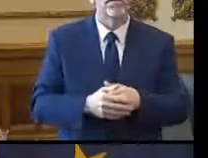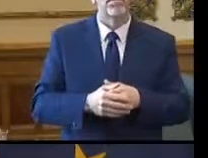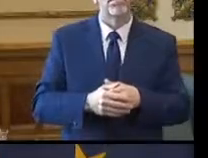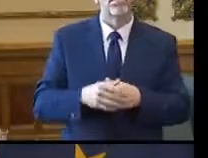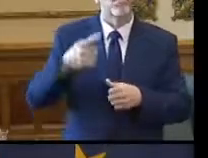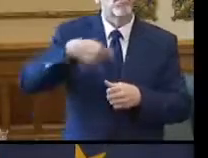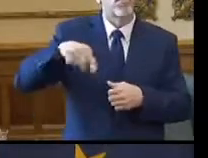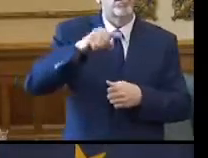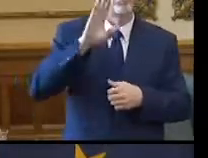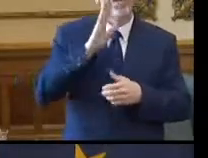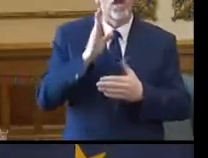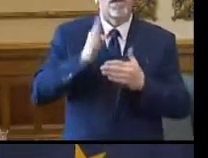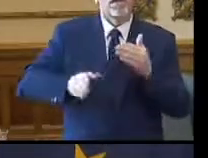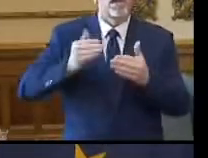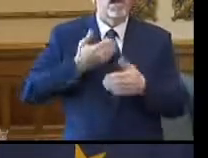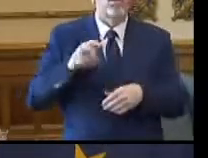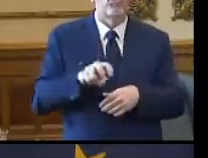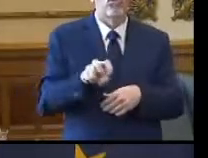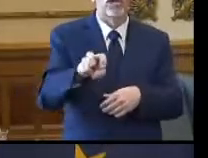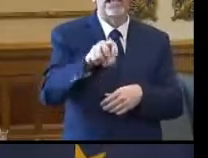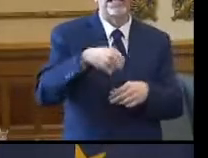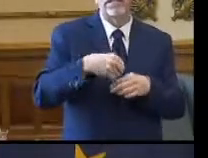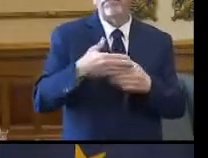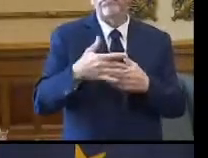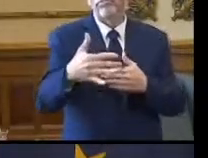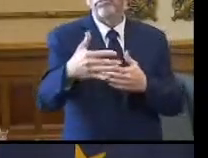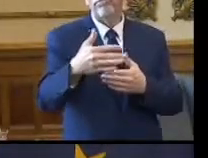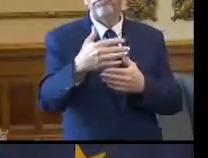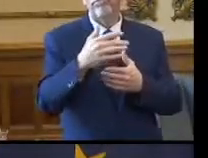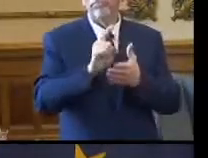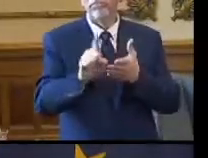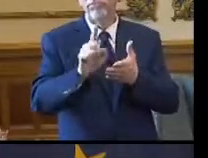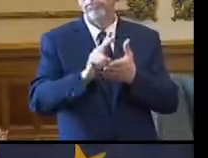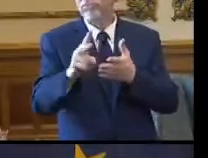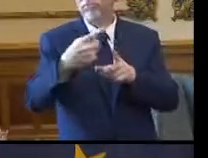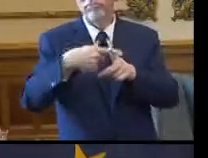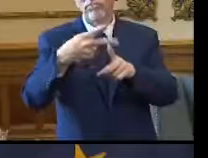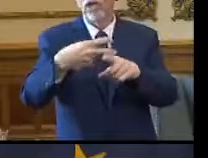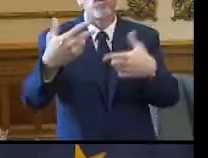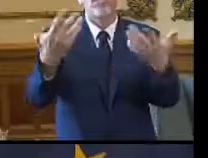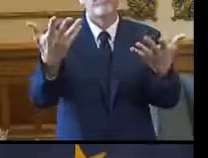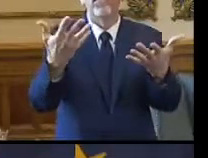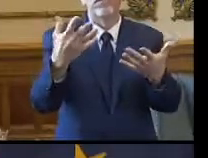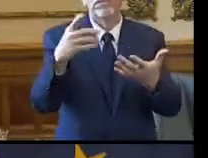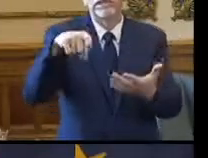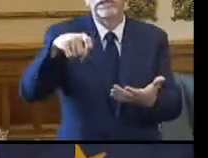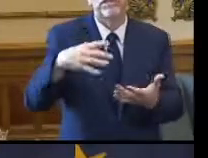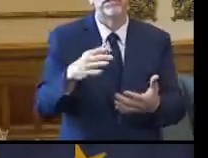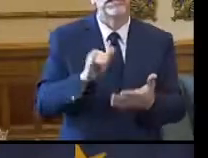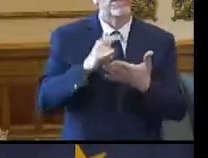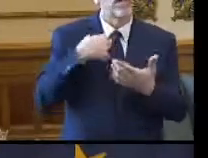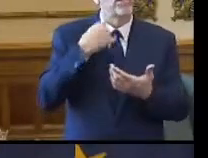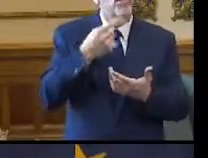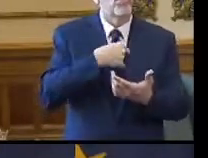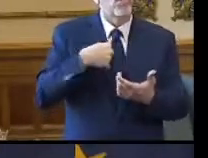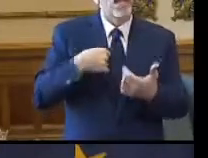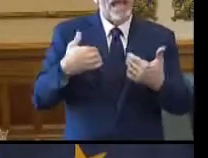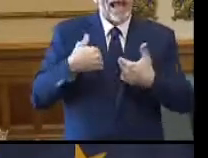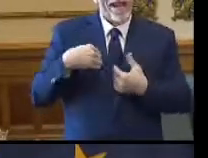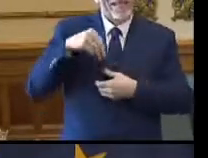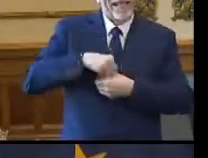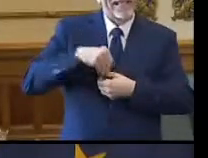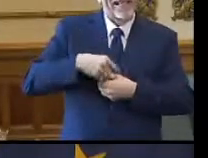too complete our journey through this over the next few weeks, few months, whatever it takes. That's why I said we have this in us,